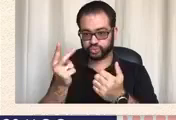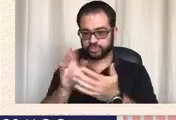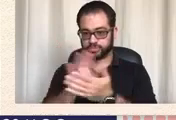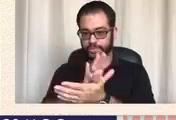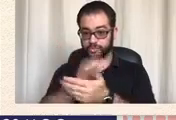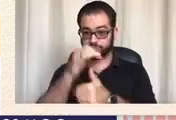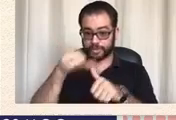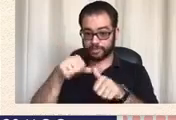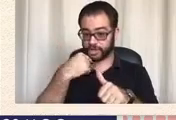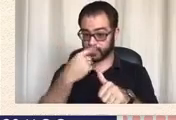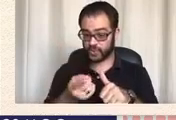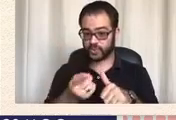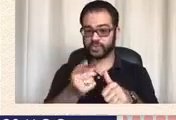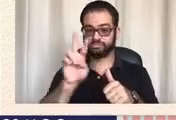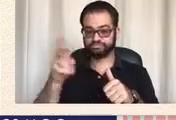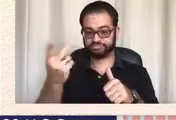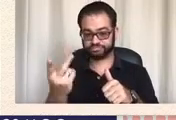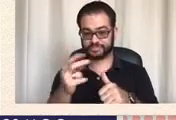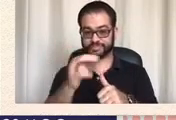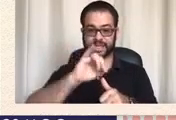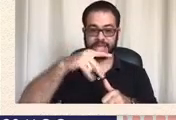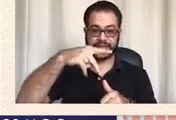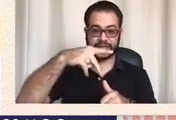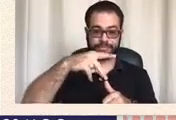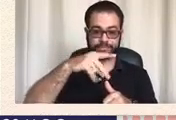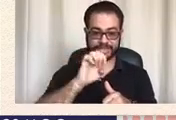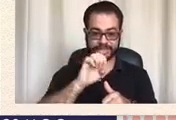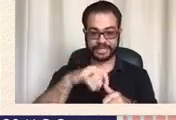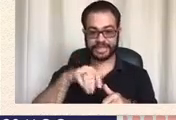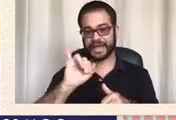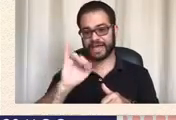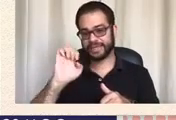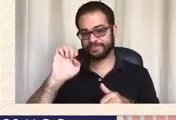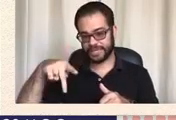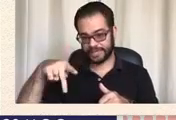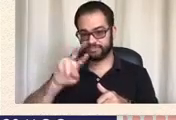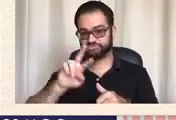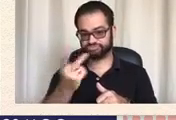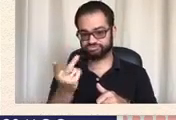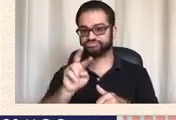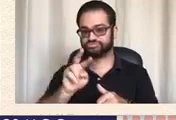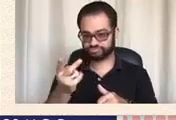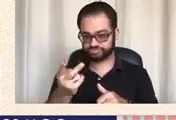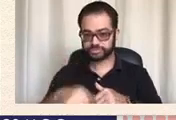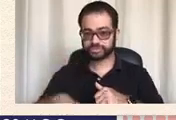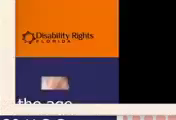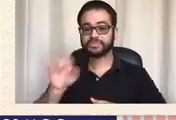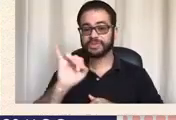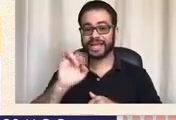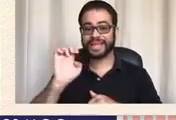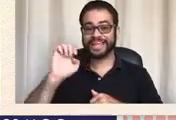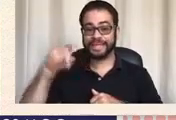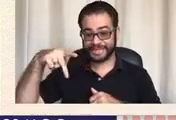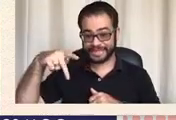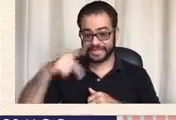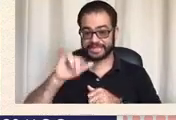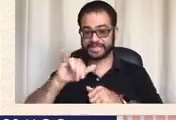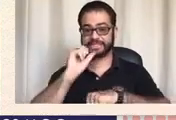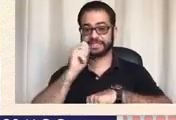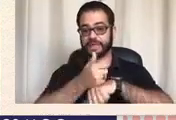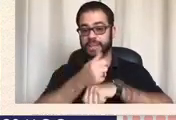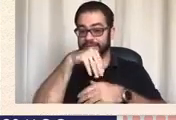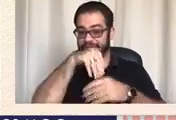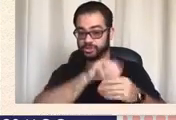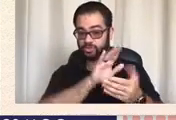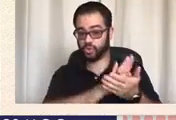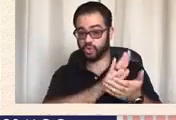the IEP and the IPE. So the IEP is developed at the school, and